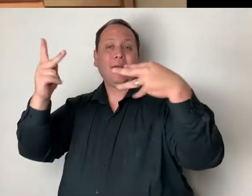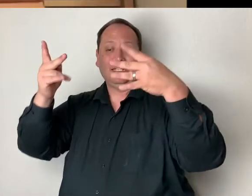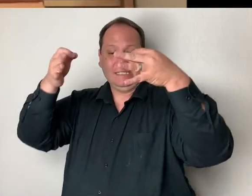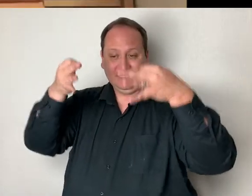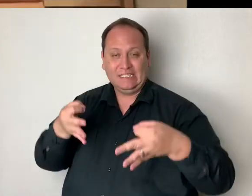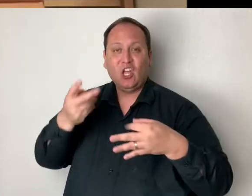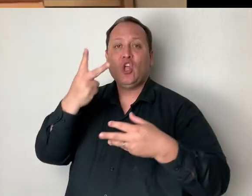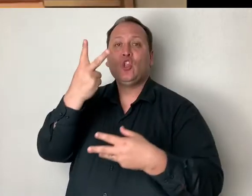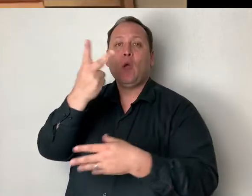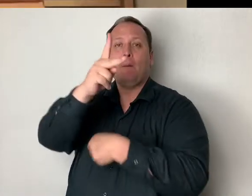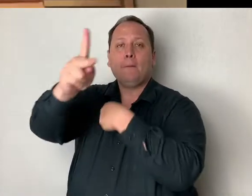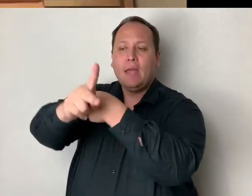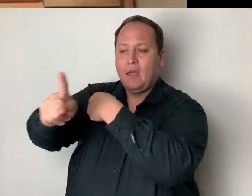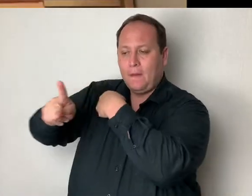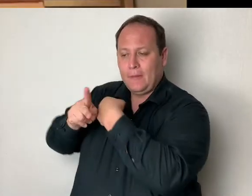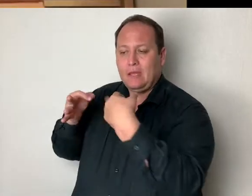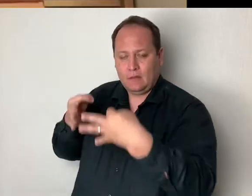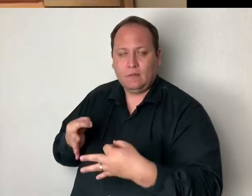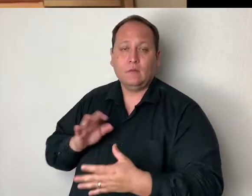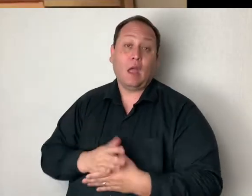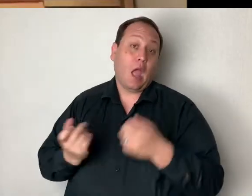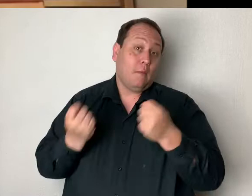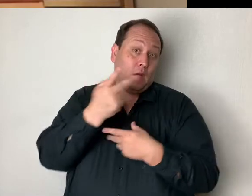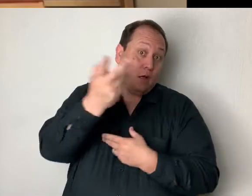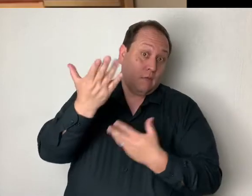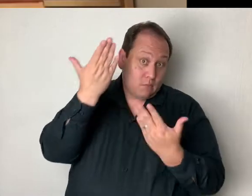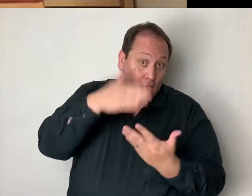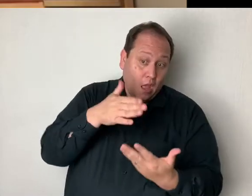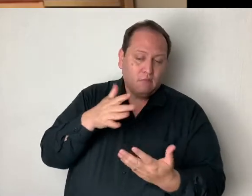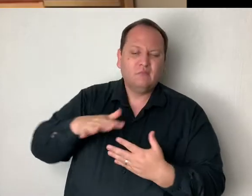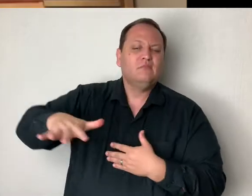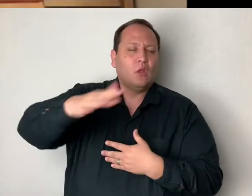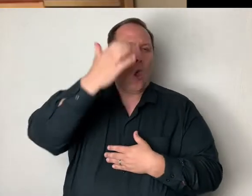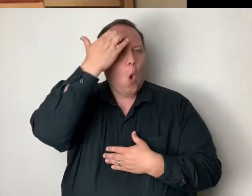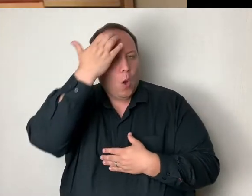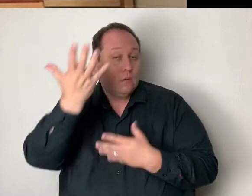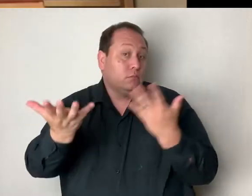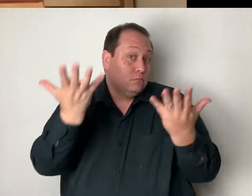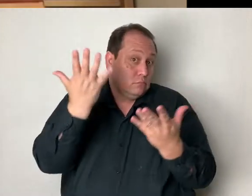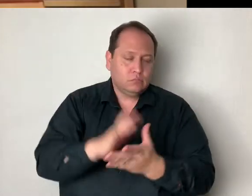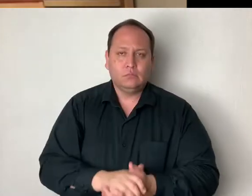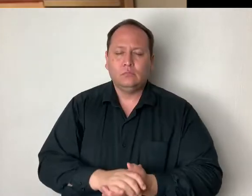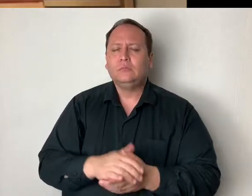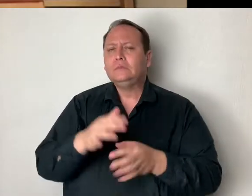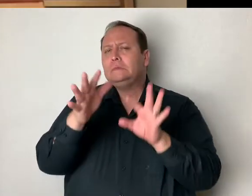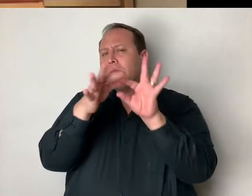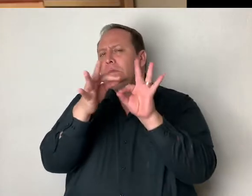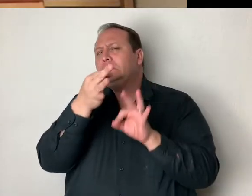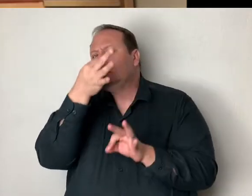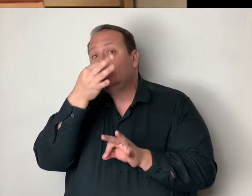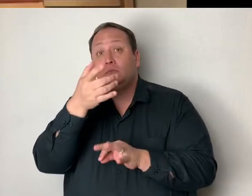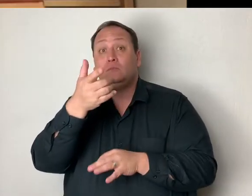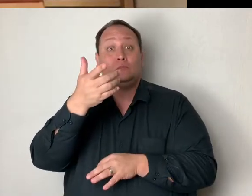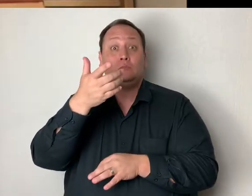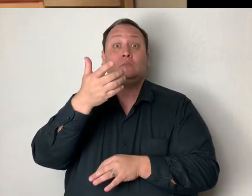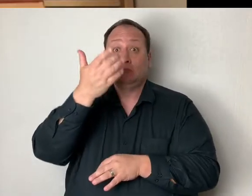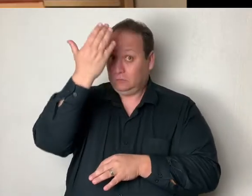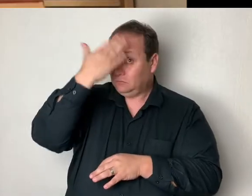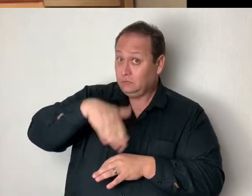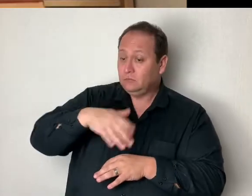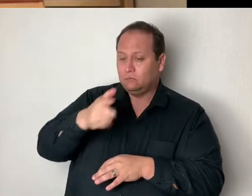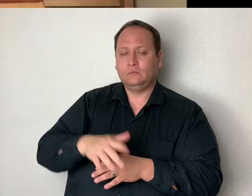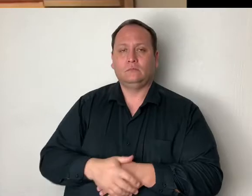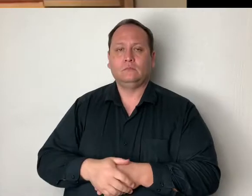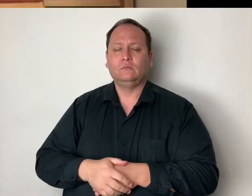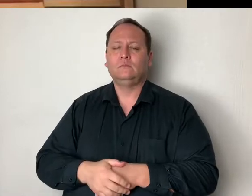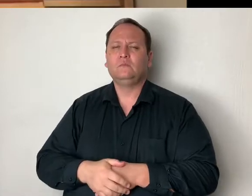of you perhaps are familiar with Friendship Park, but as a brief introduction for those who may be new, voy a compartir una breve introducción